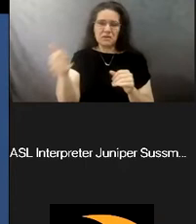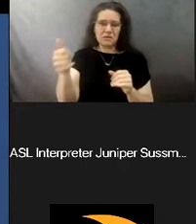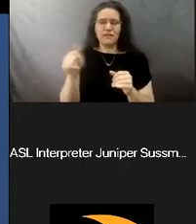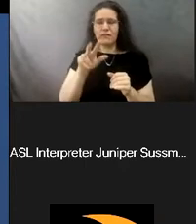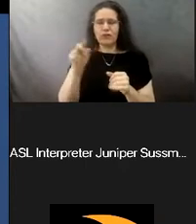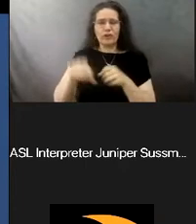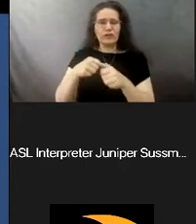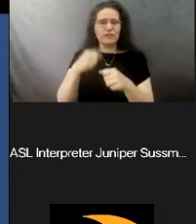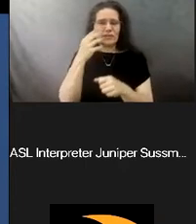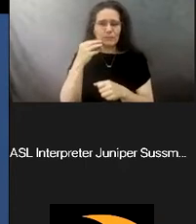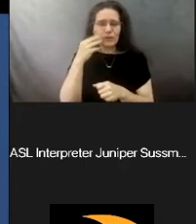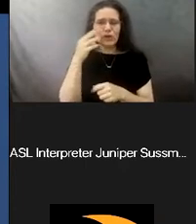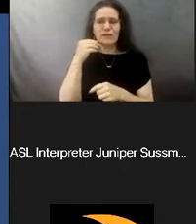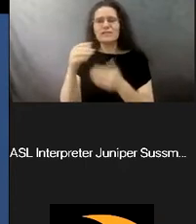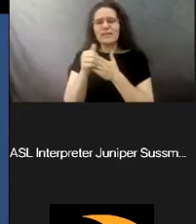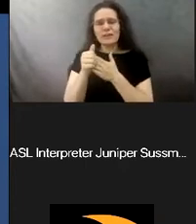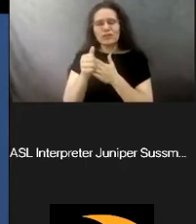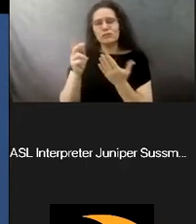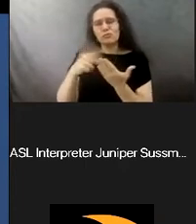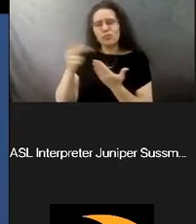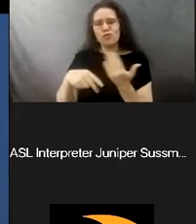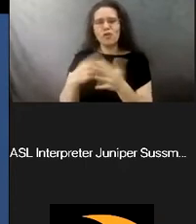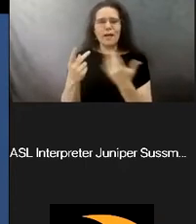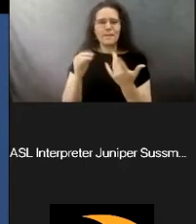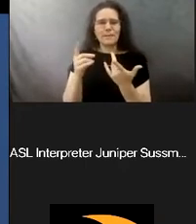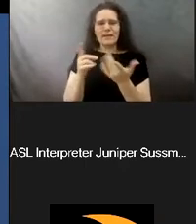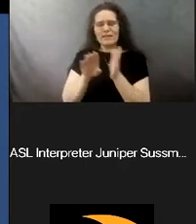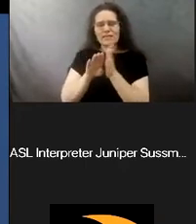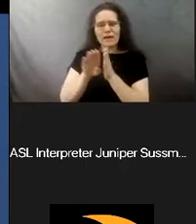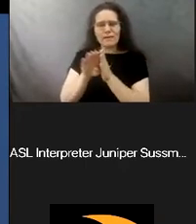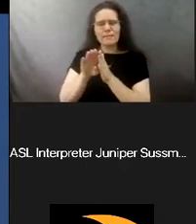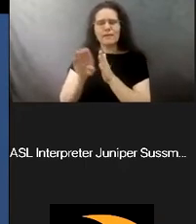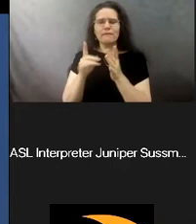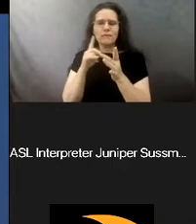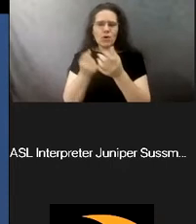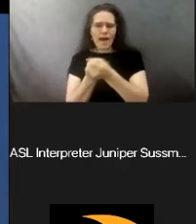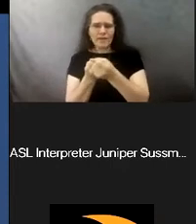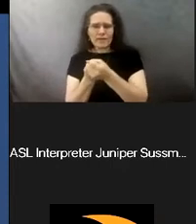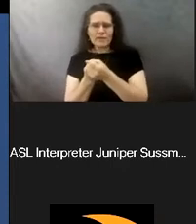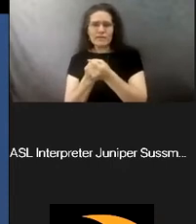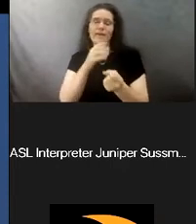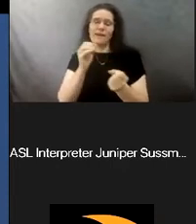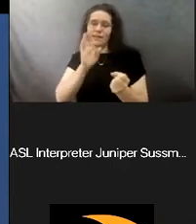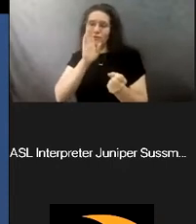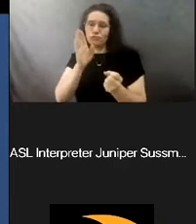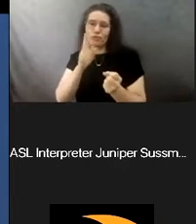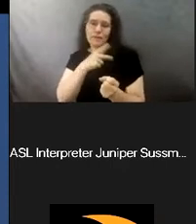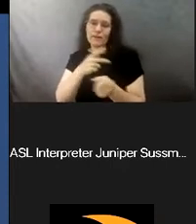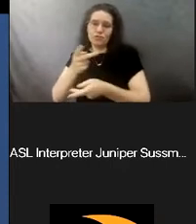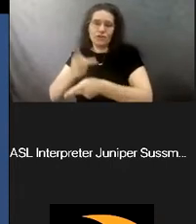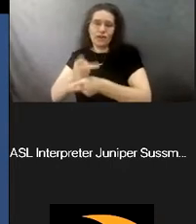program and fund development, advocacy, and direct patient care. As a nurse, community